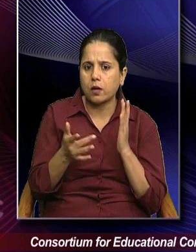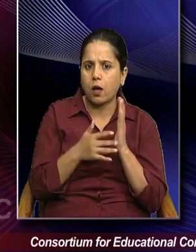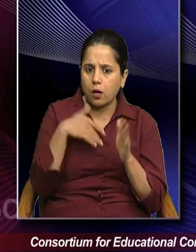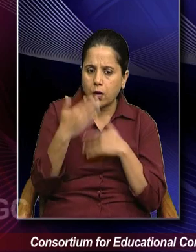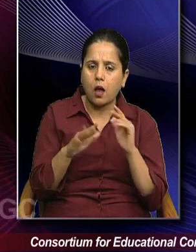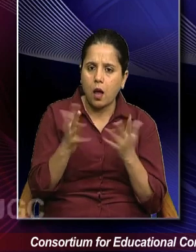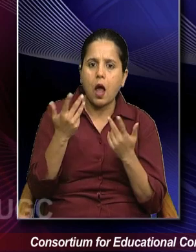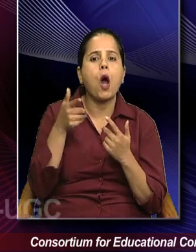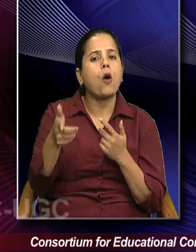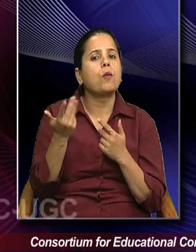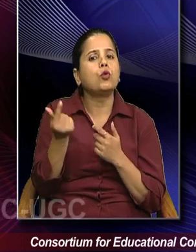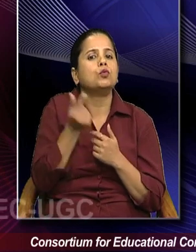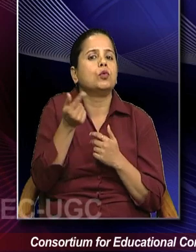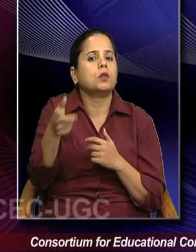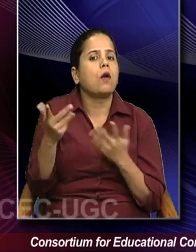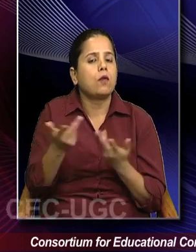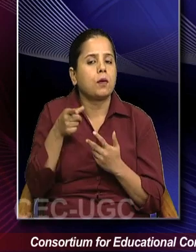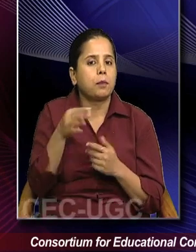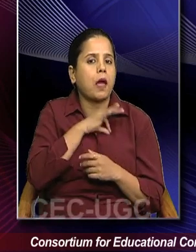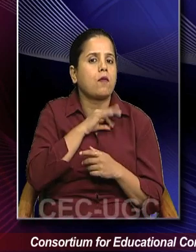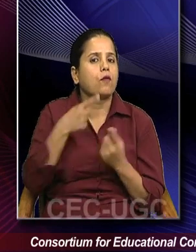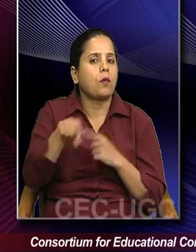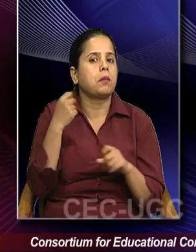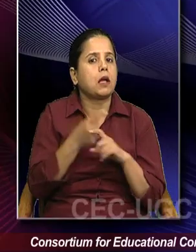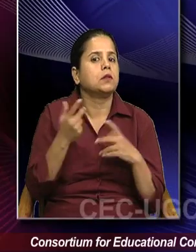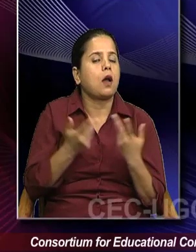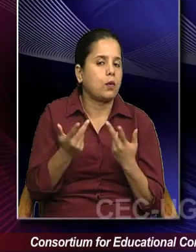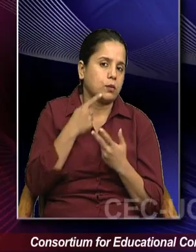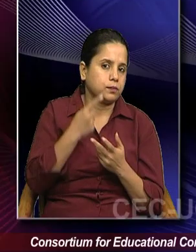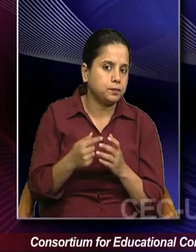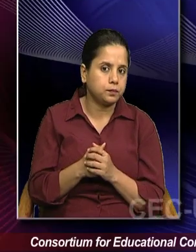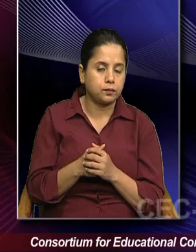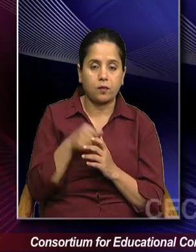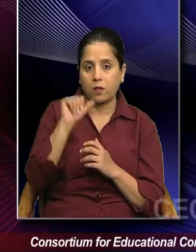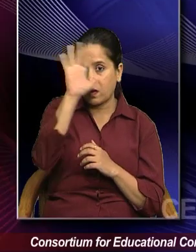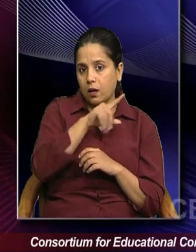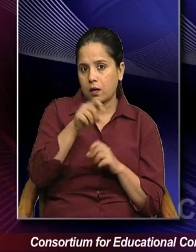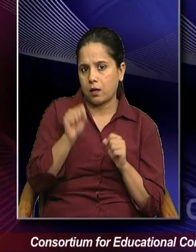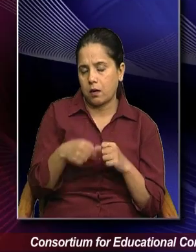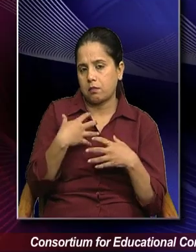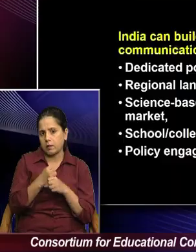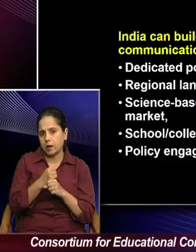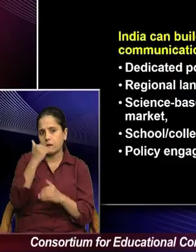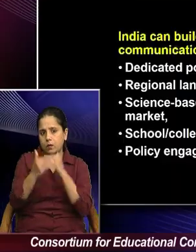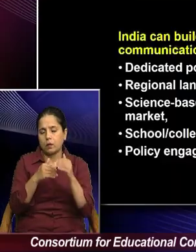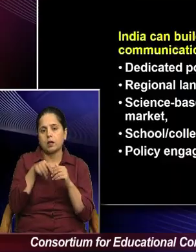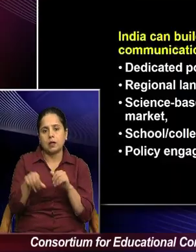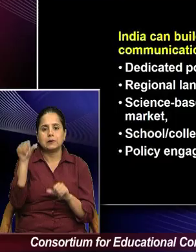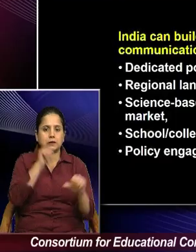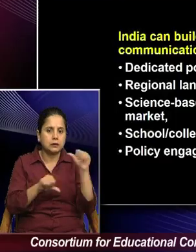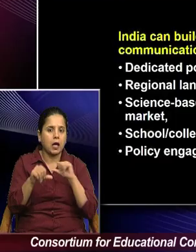technology, how they are using and how it is beneficial for them. So, India can build a science